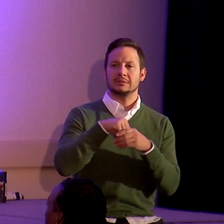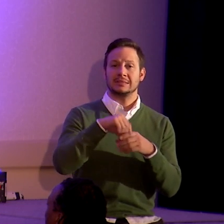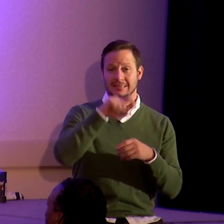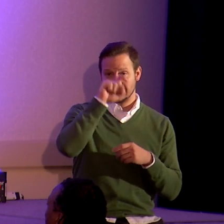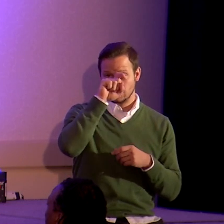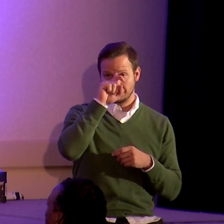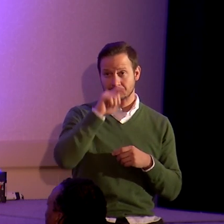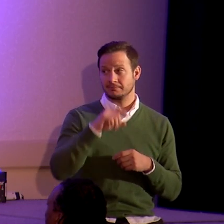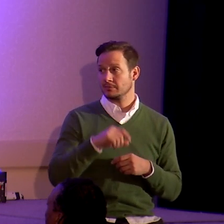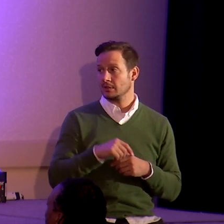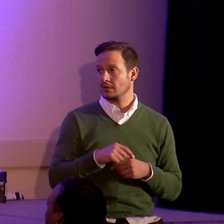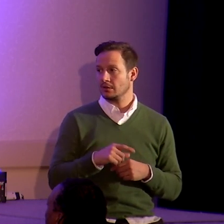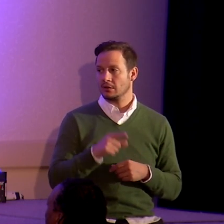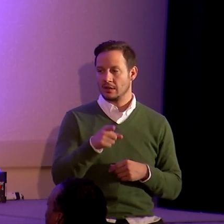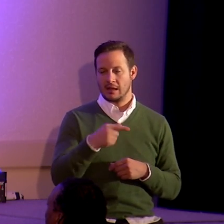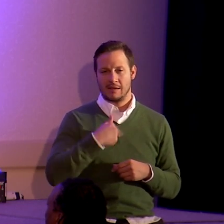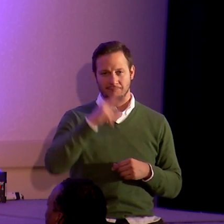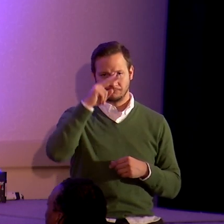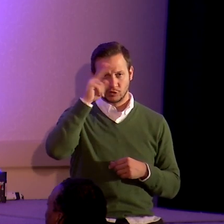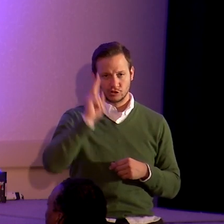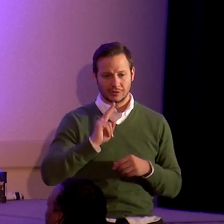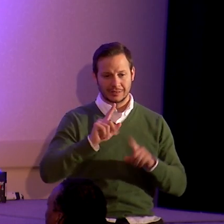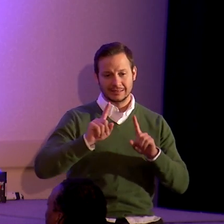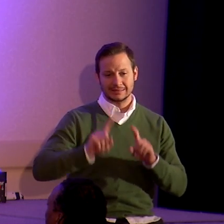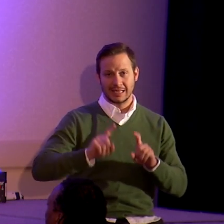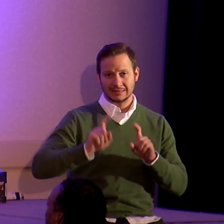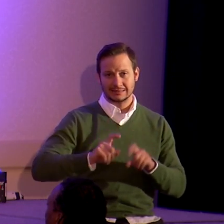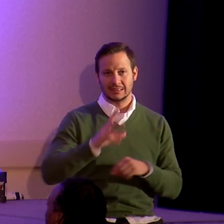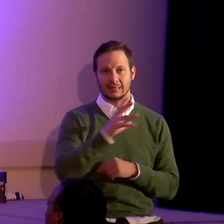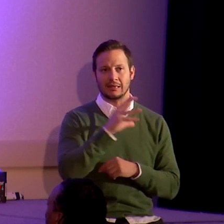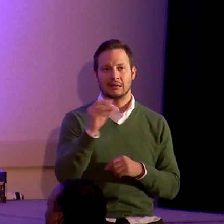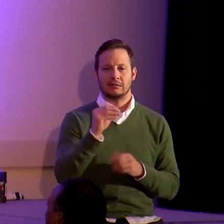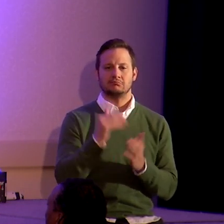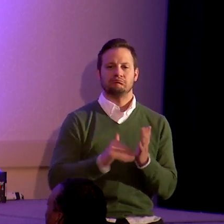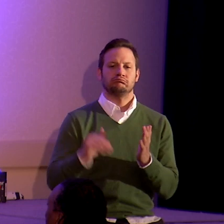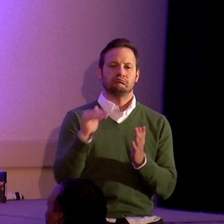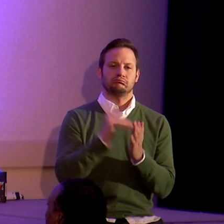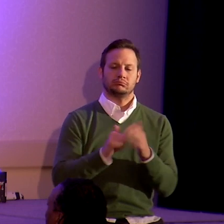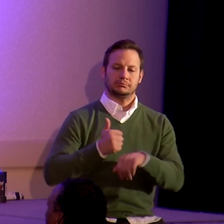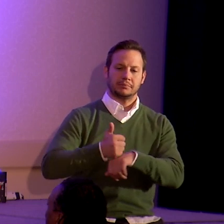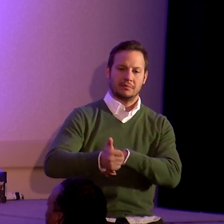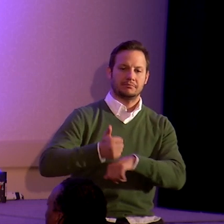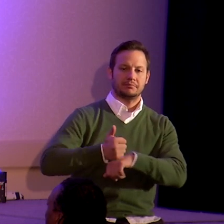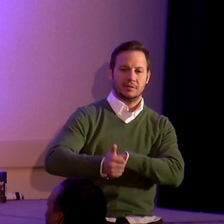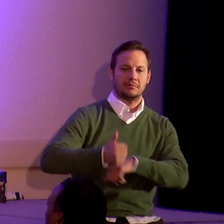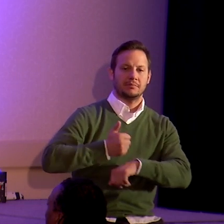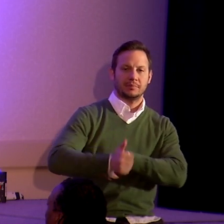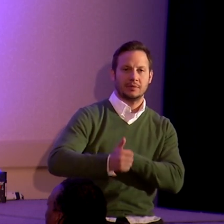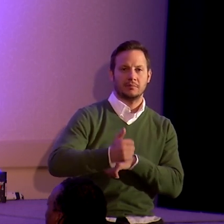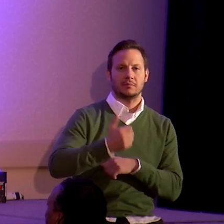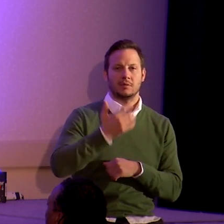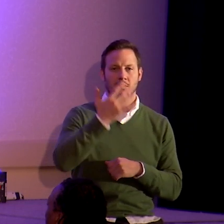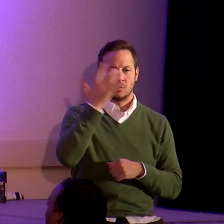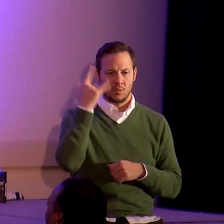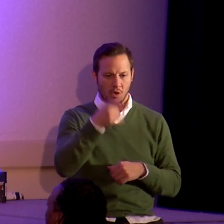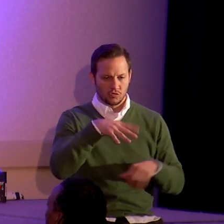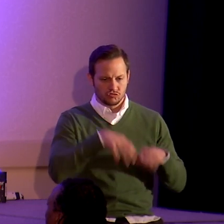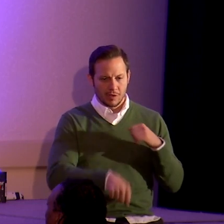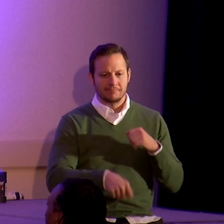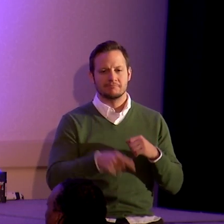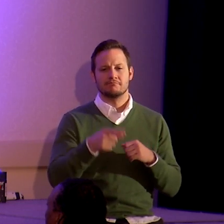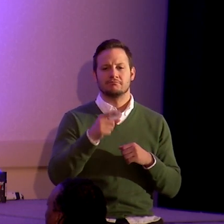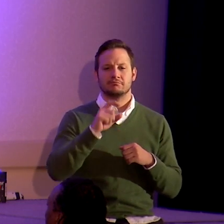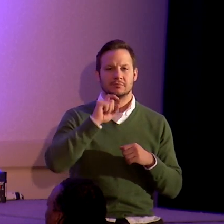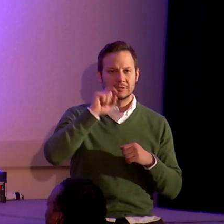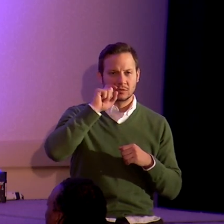for example, are given virginity tests, and they're routinely blamed for the sexual assault and rape that they face.